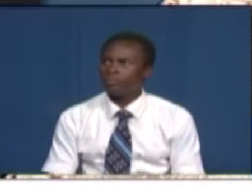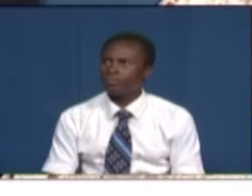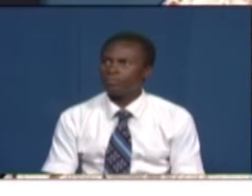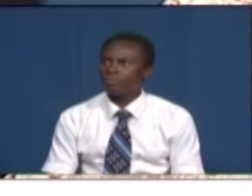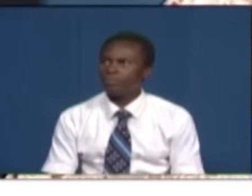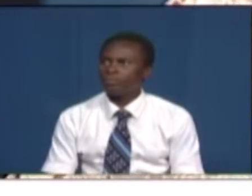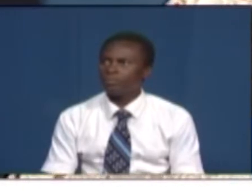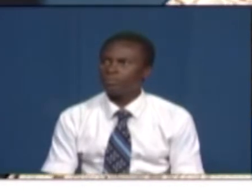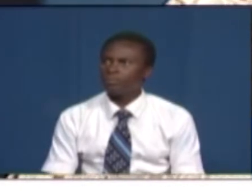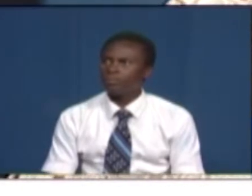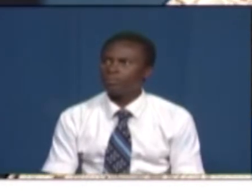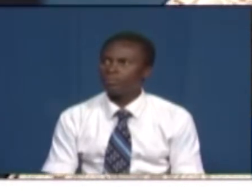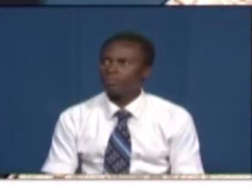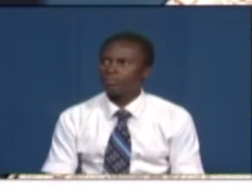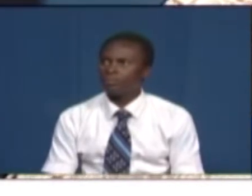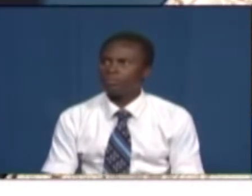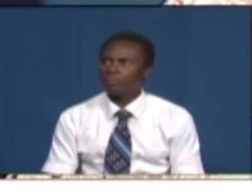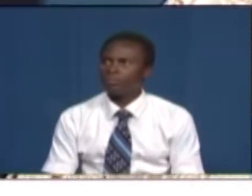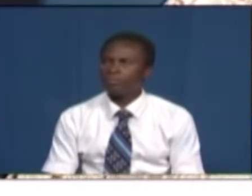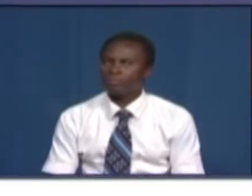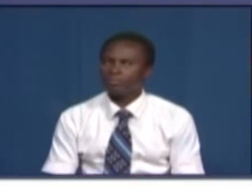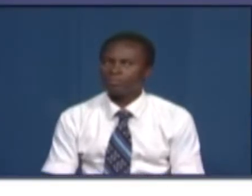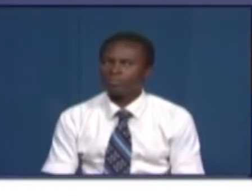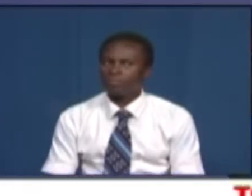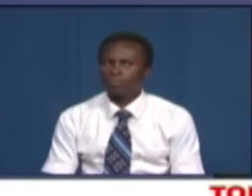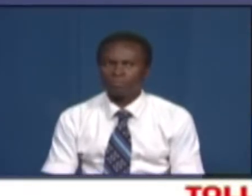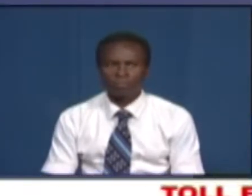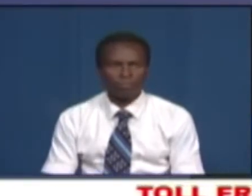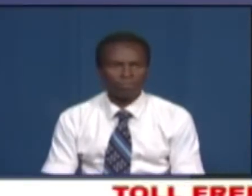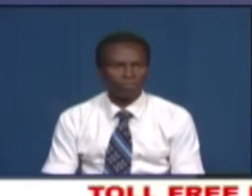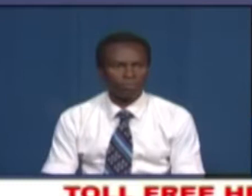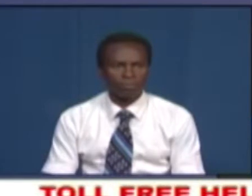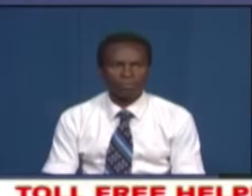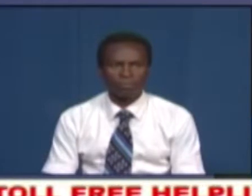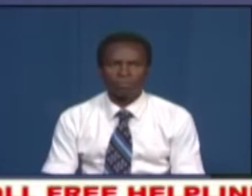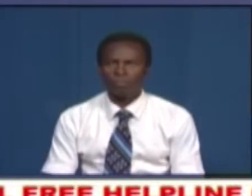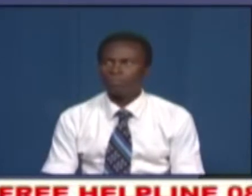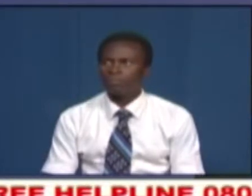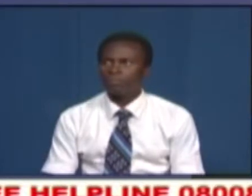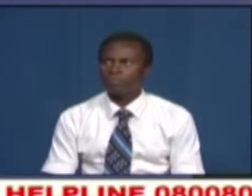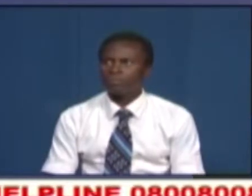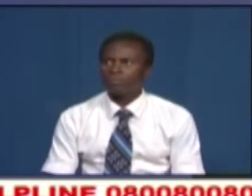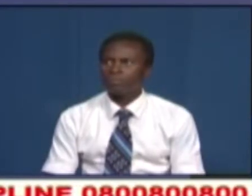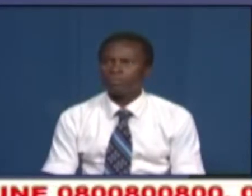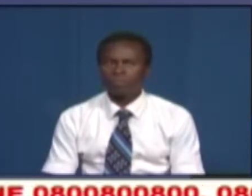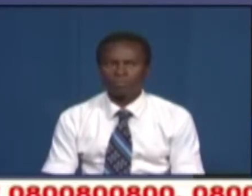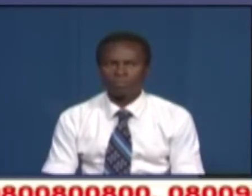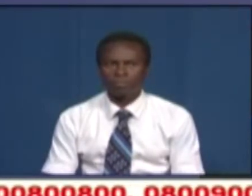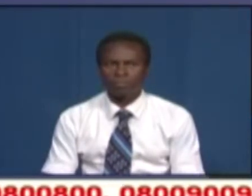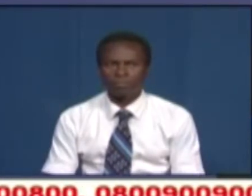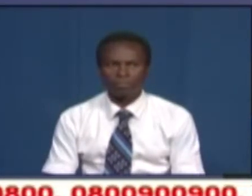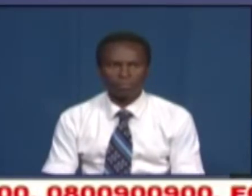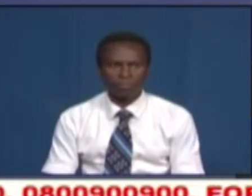ability. Exactly. Yes. Thank you so much, Mrs. Kwashegar. So our phone lines, please start calling. Start dialing